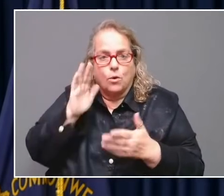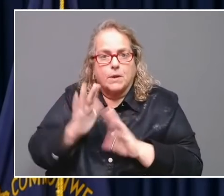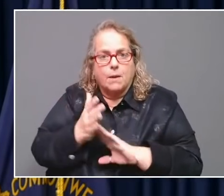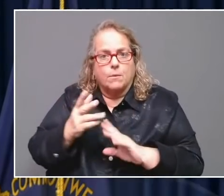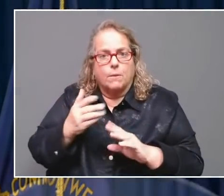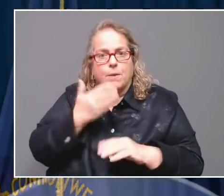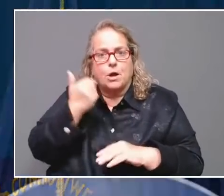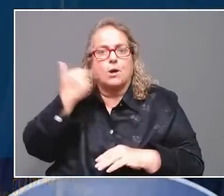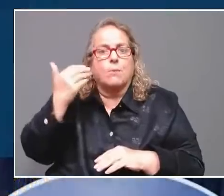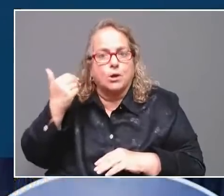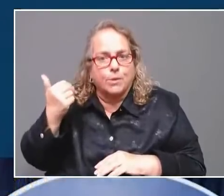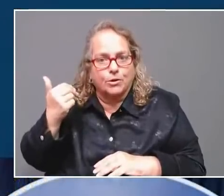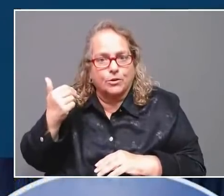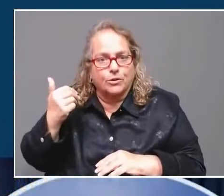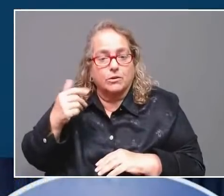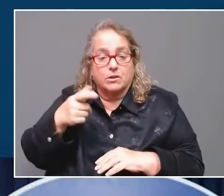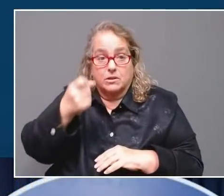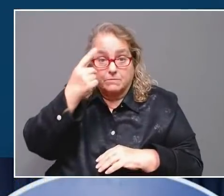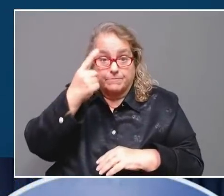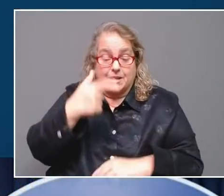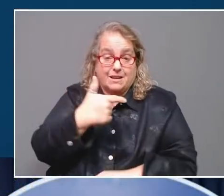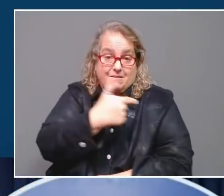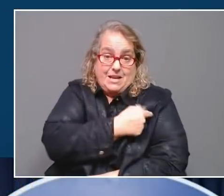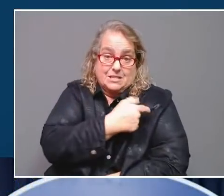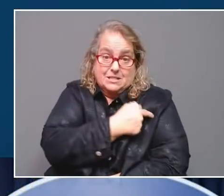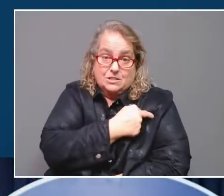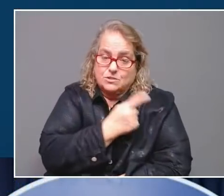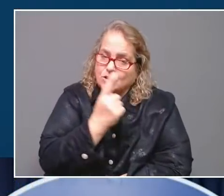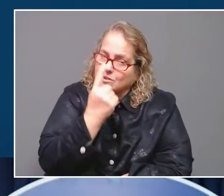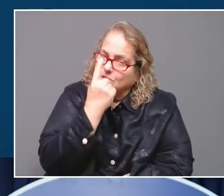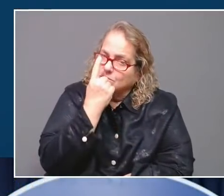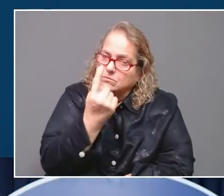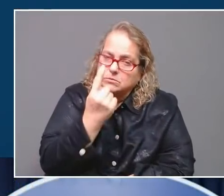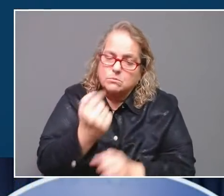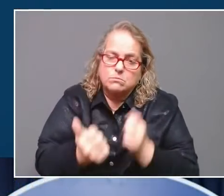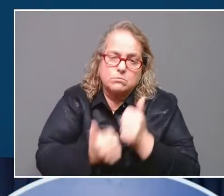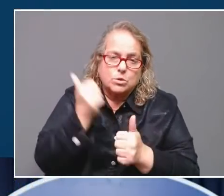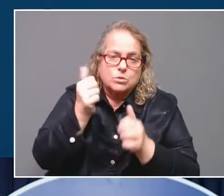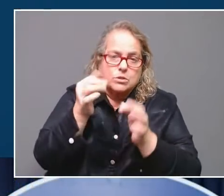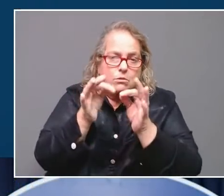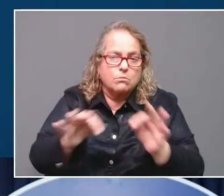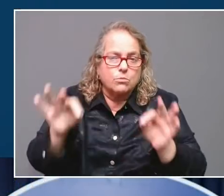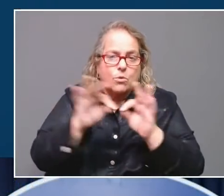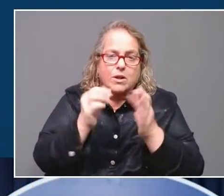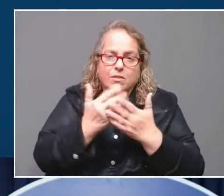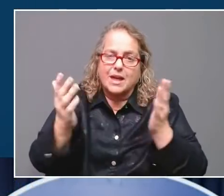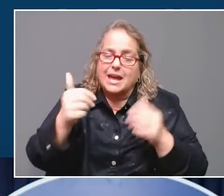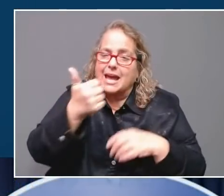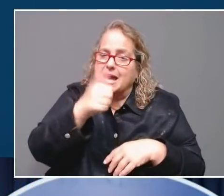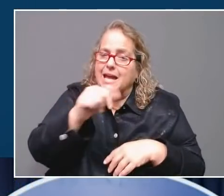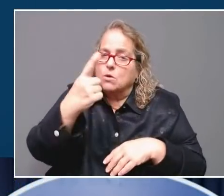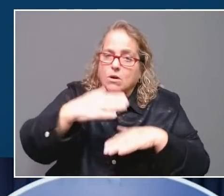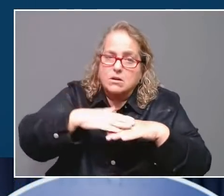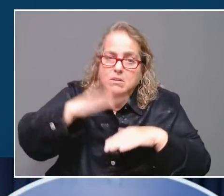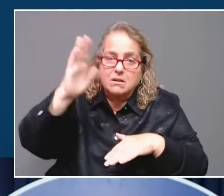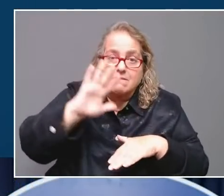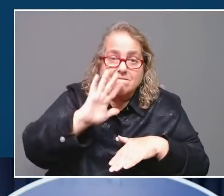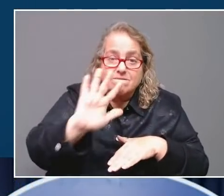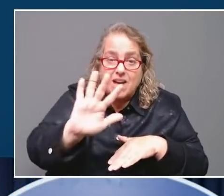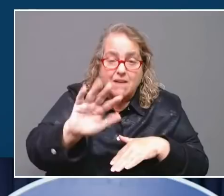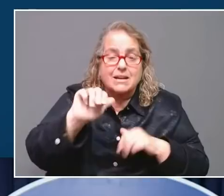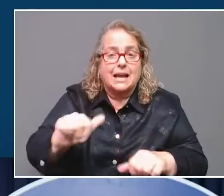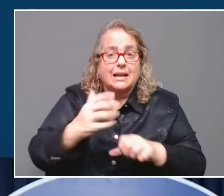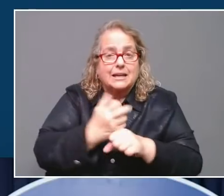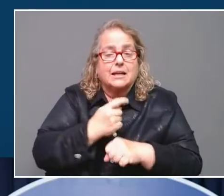already. Vaccination is the single most important thing we can all do, and everyone 5 and older is eligible to get vaccinated now. Please, I hope you'll consider